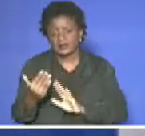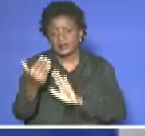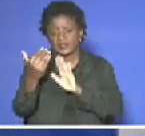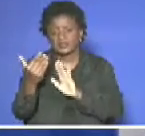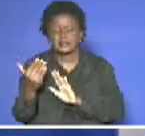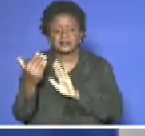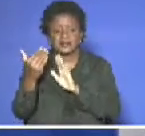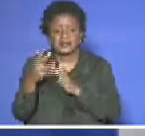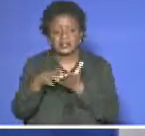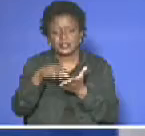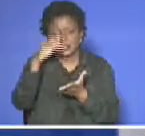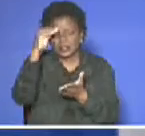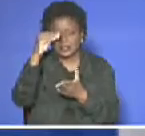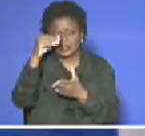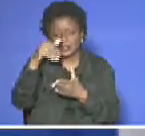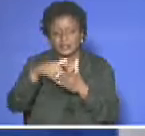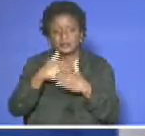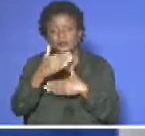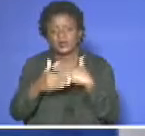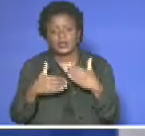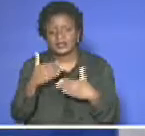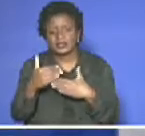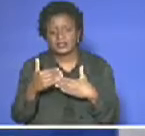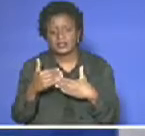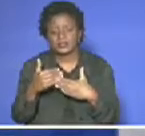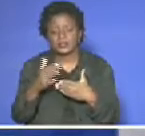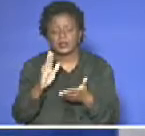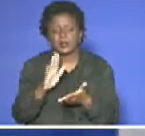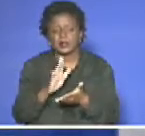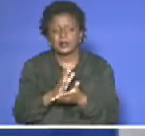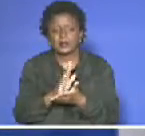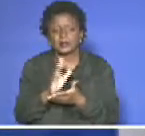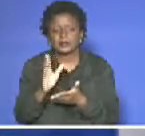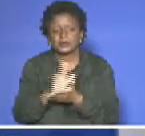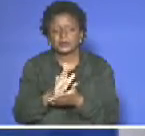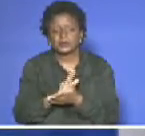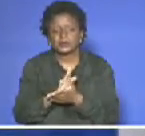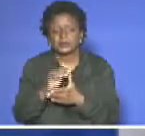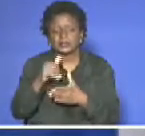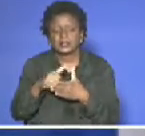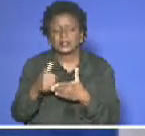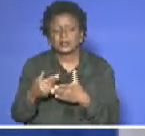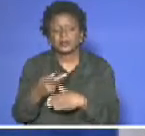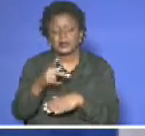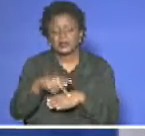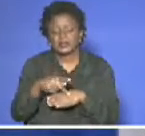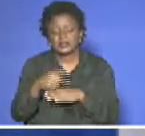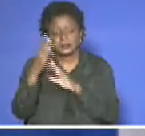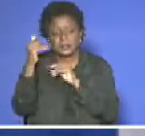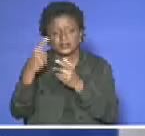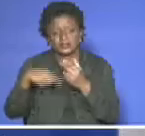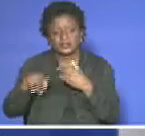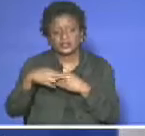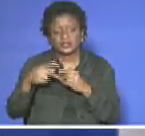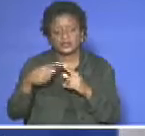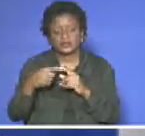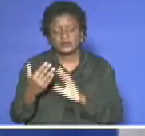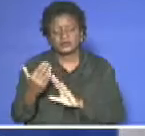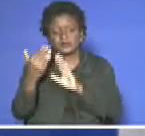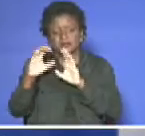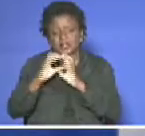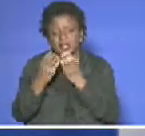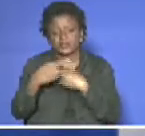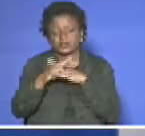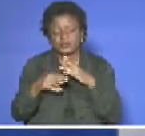islands, students in public schools are expected to return to classrooms next month here in New Providence. Director of Education Marcellus